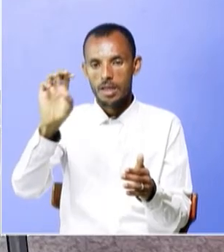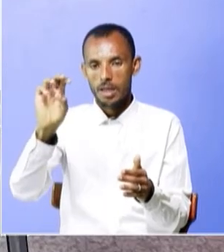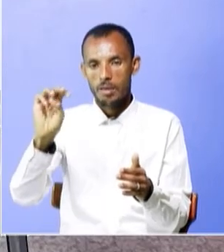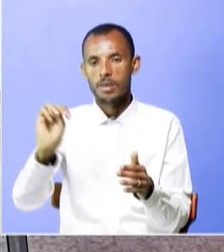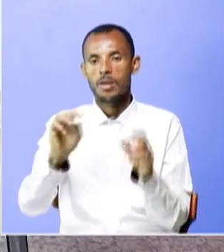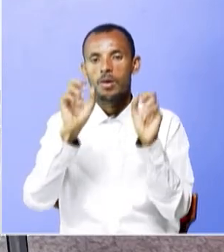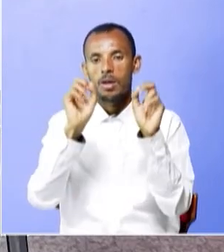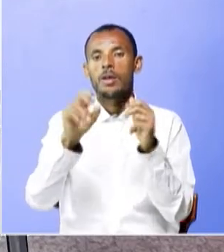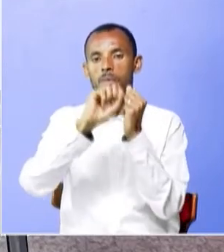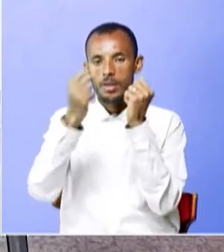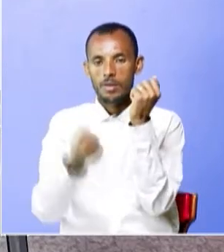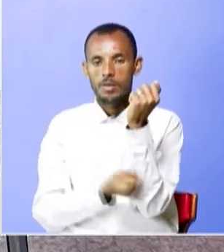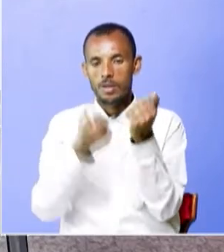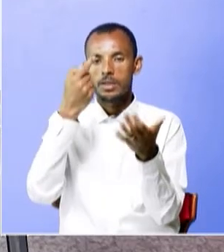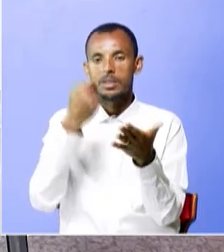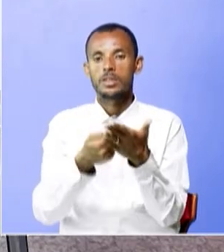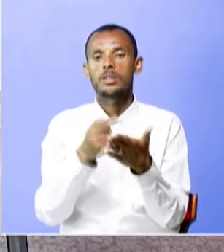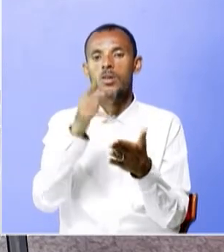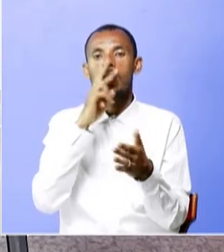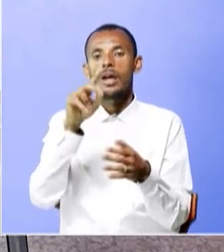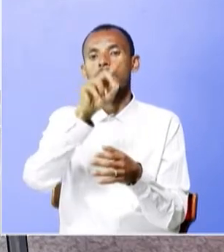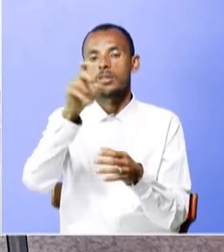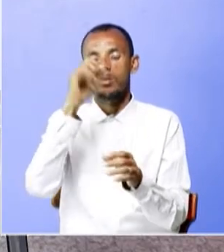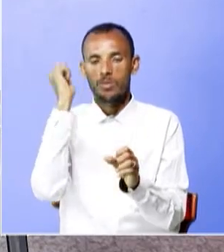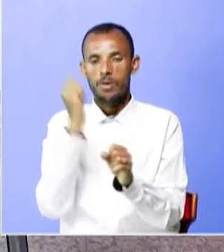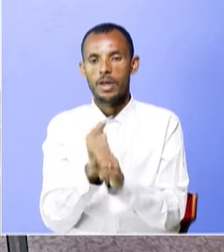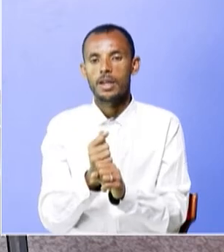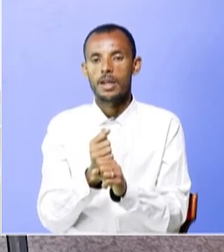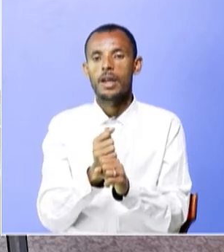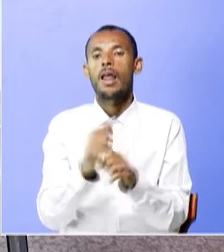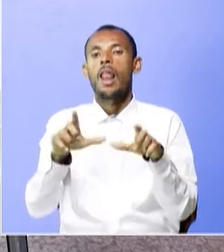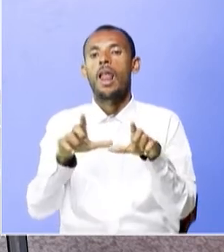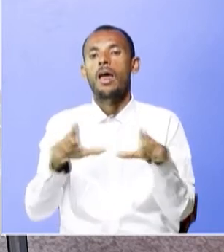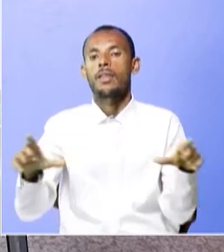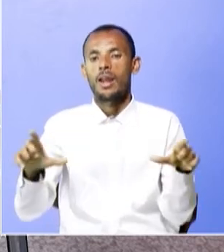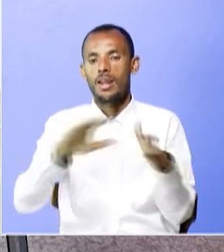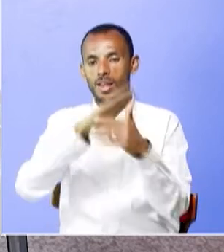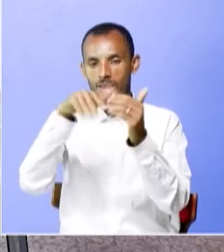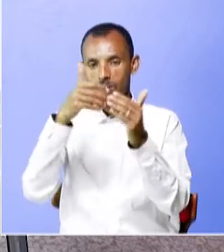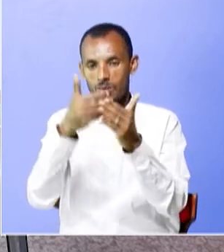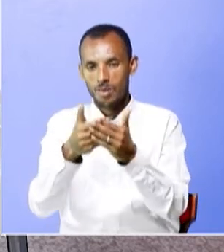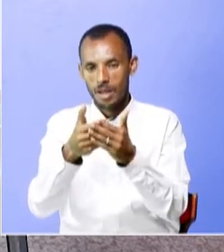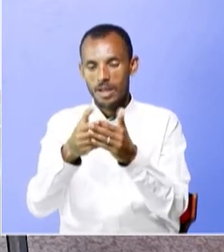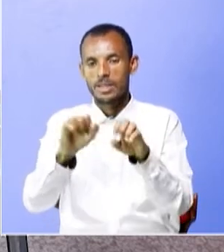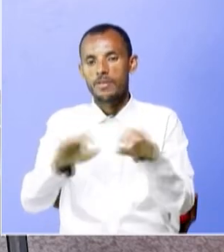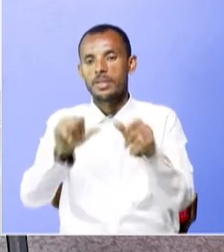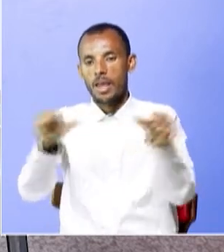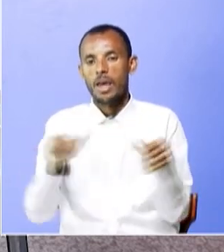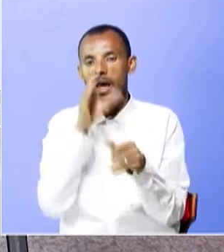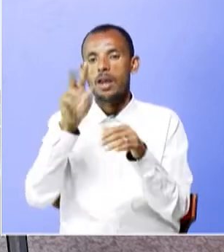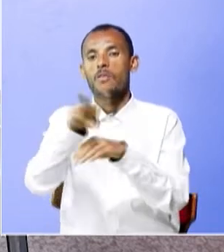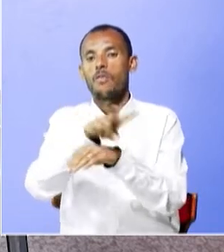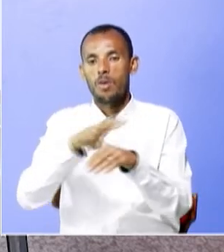Okay, so based on this, you are asked to find the lateral the total surface area, and the volume of